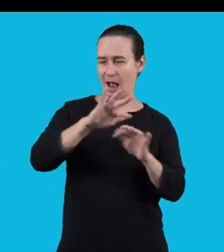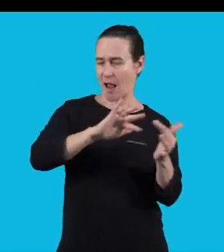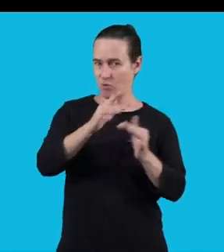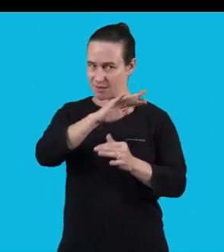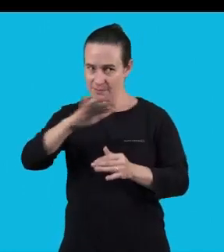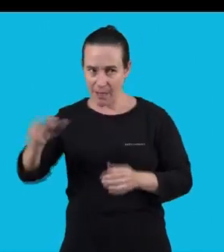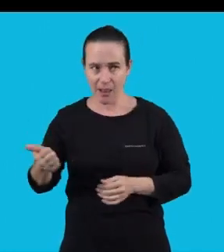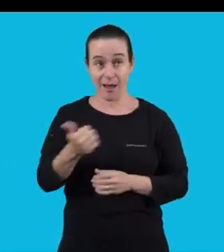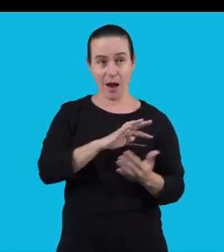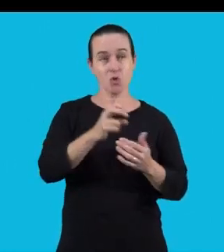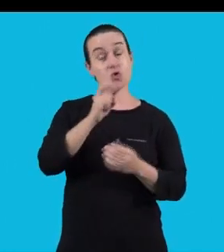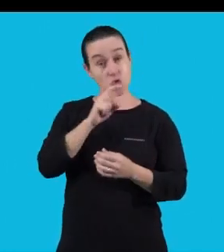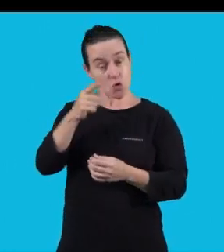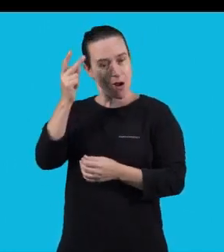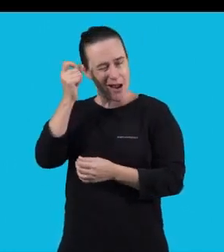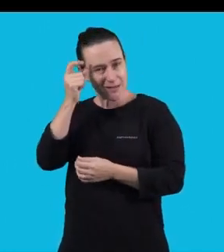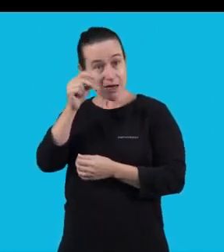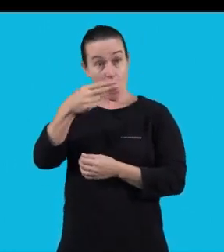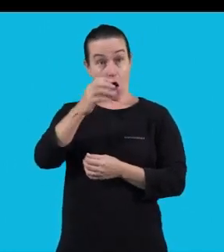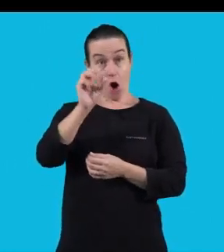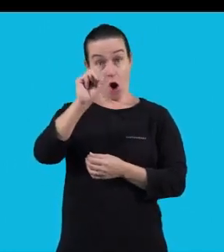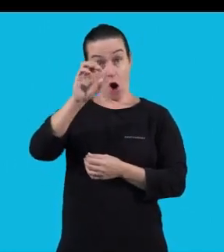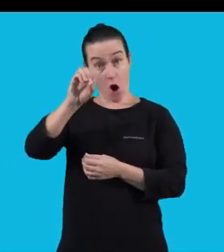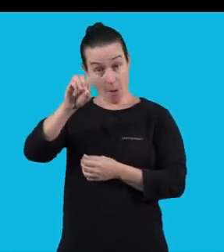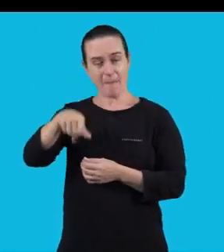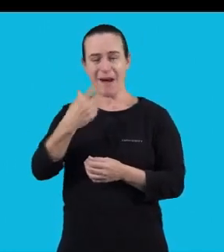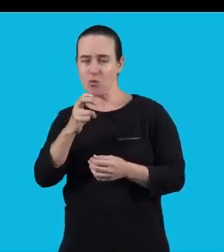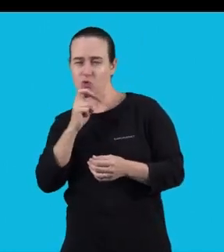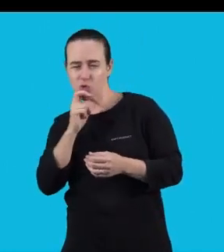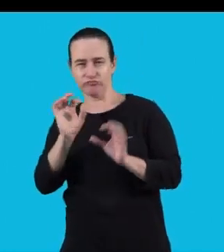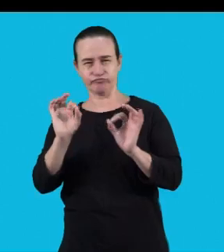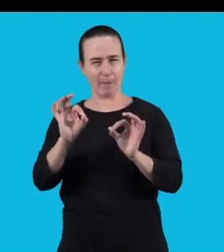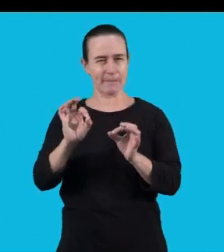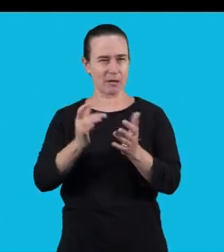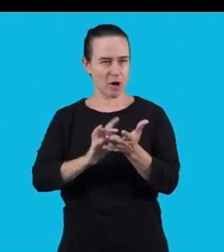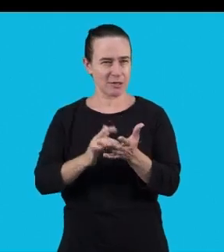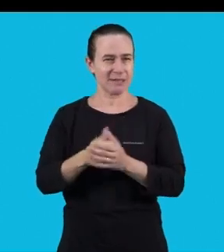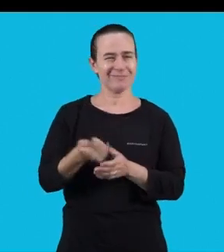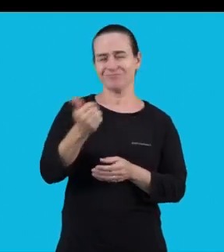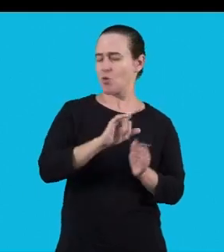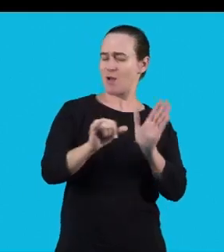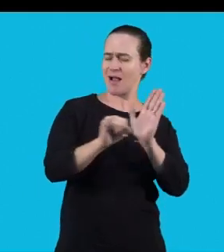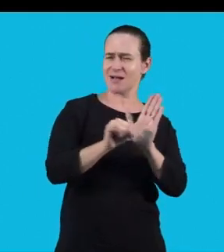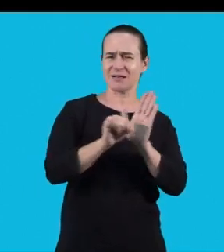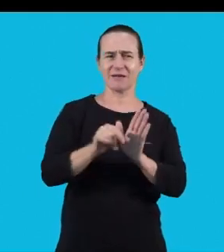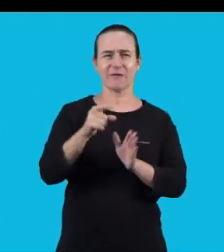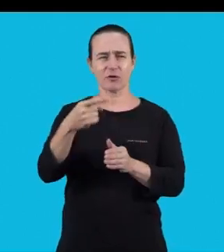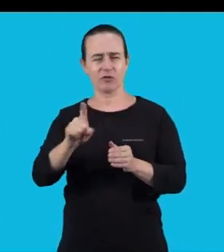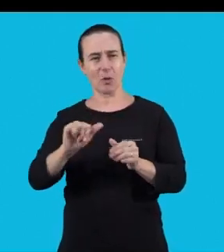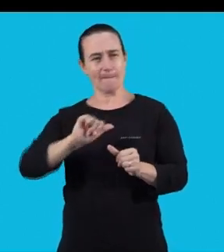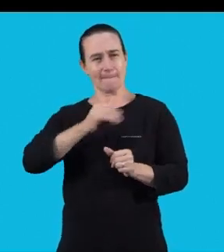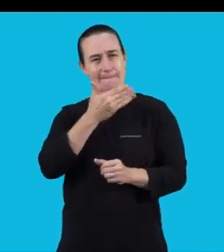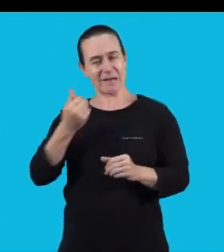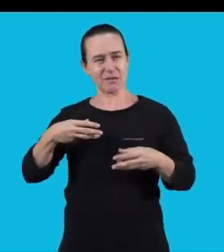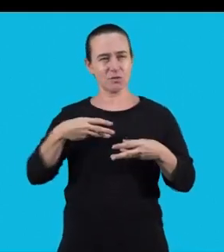of words, not applying the knowledge of homophones in the correct context, not identifying the correct or most